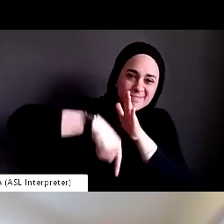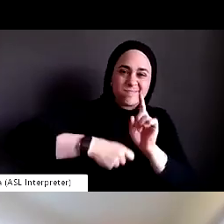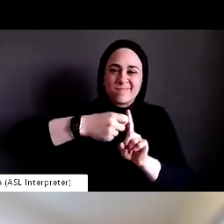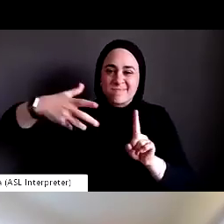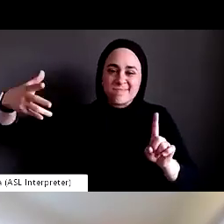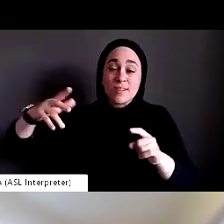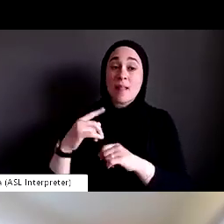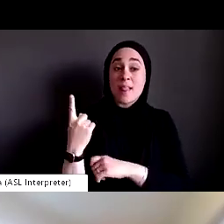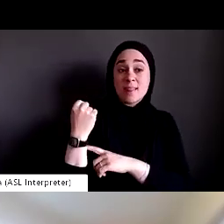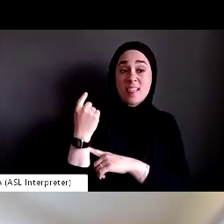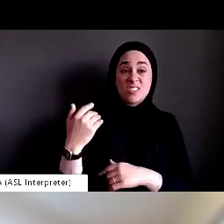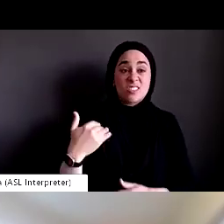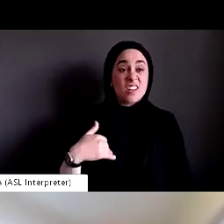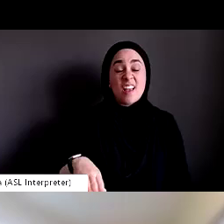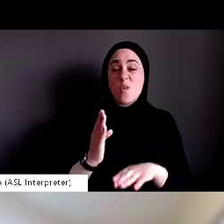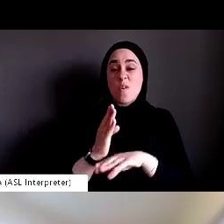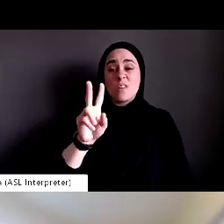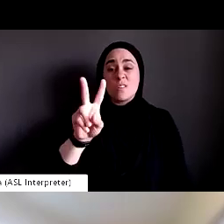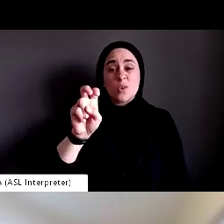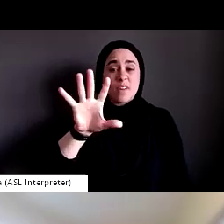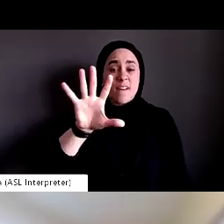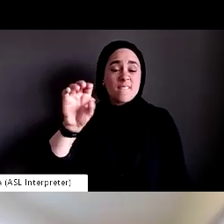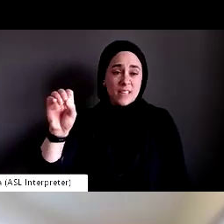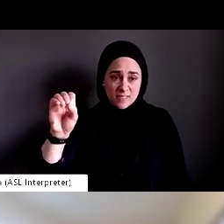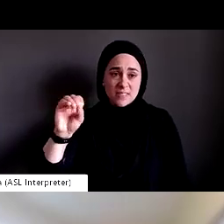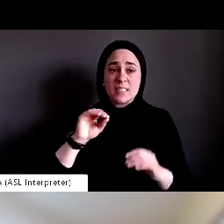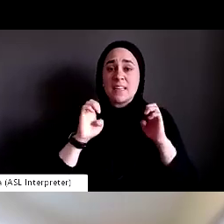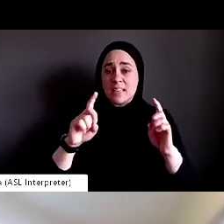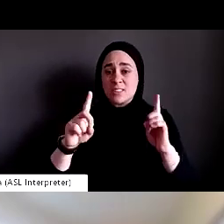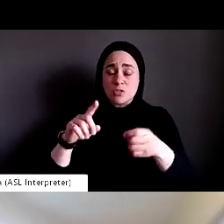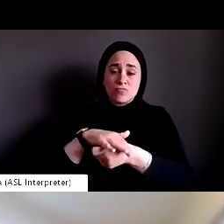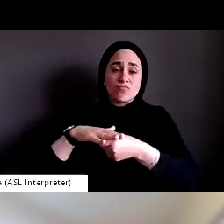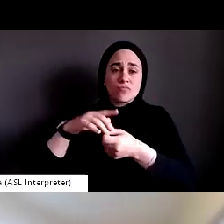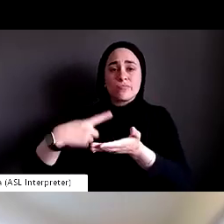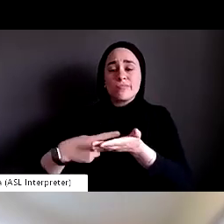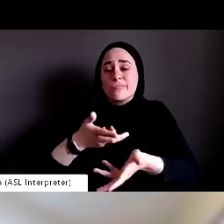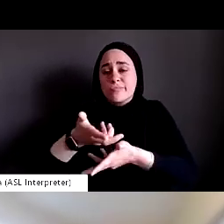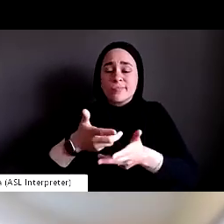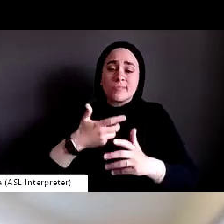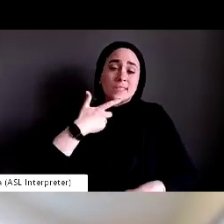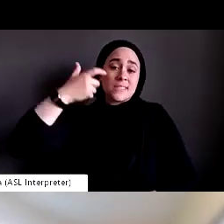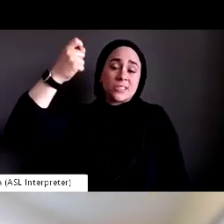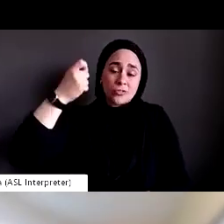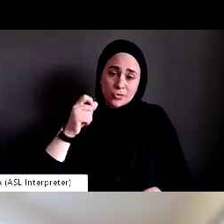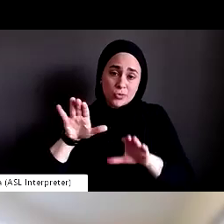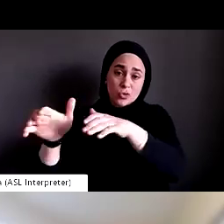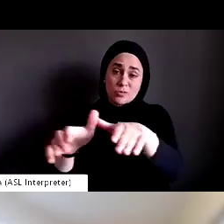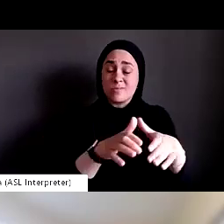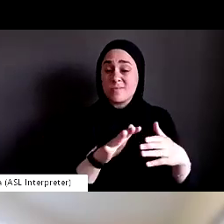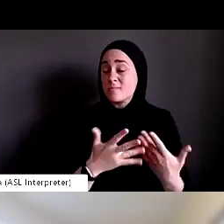over 250 educational forums that we spent to talk to senior groups. And that includes diverse communities,